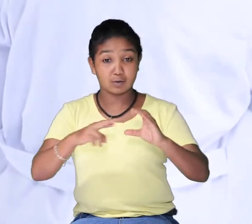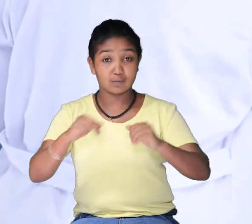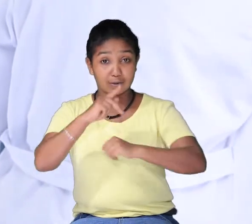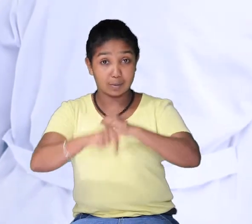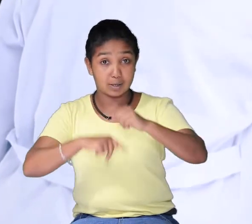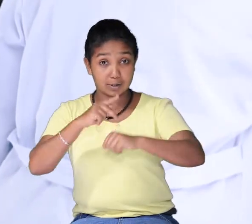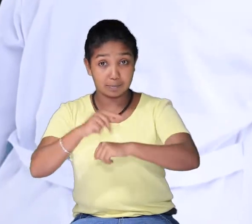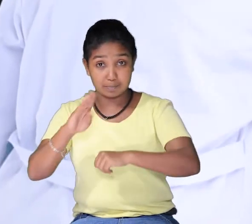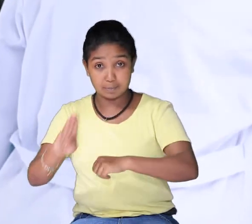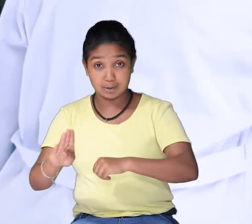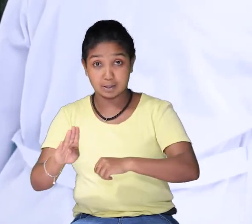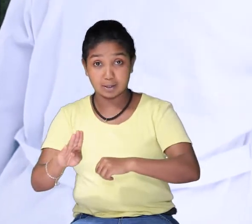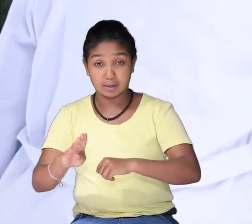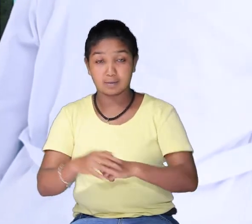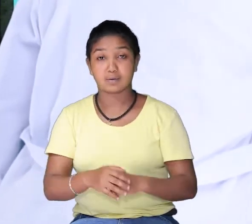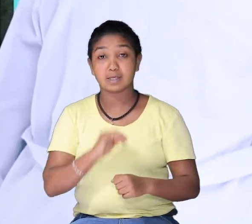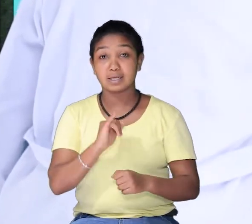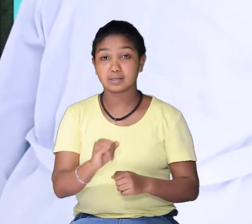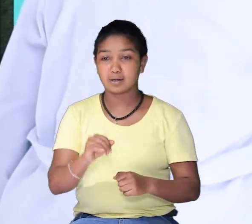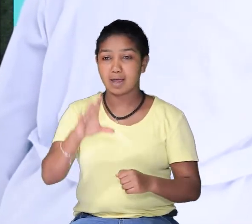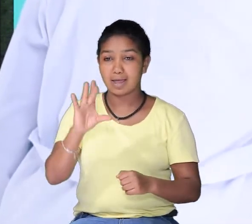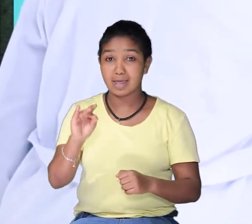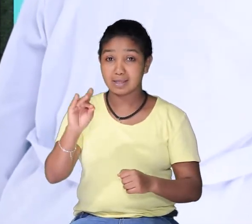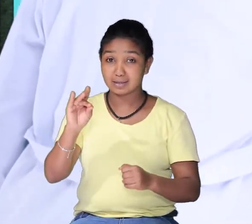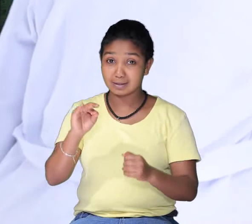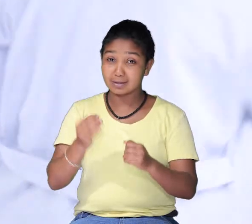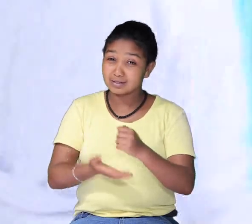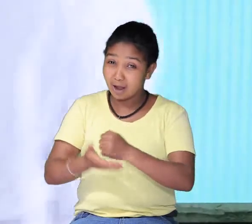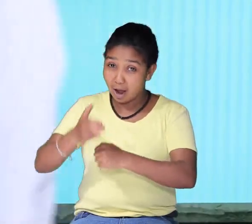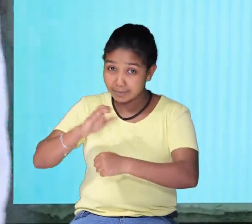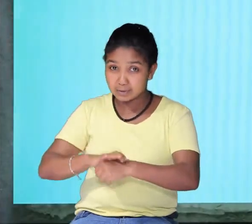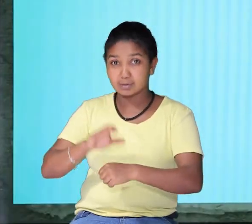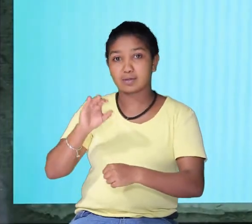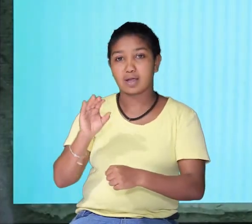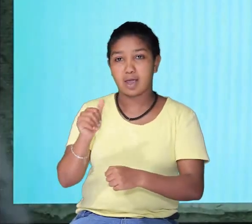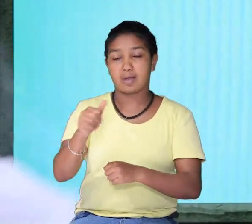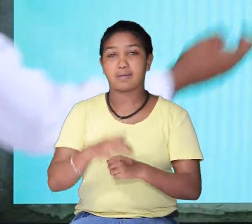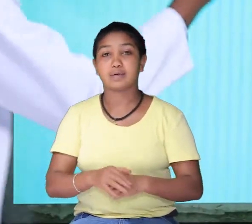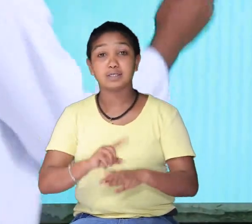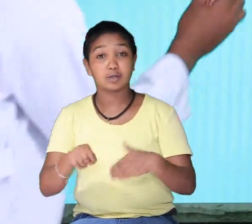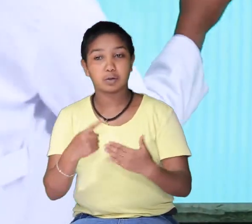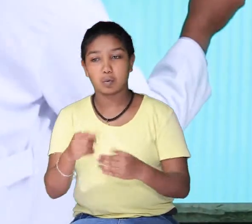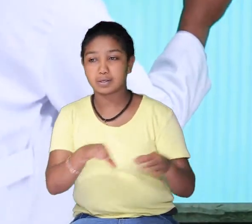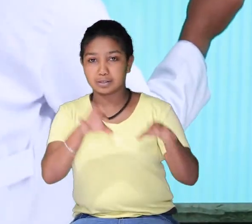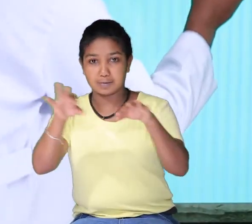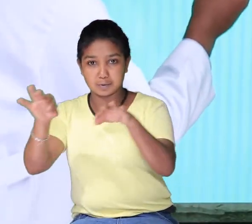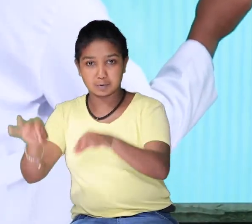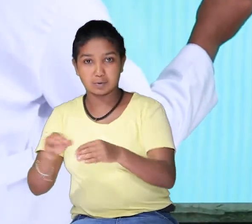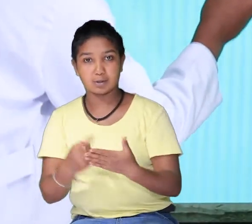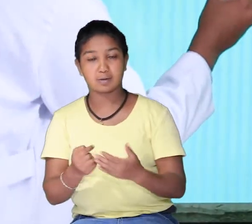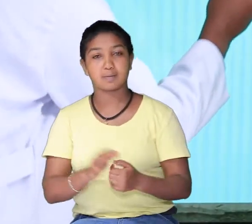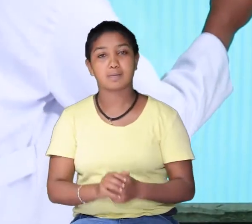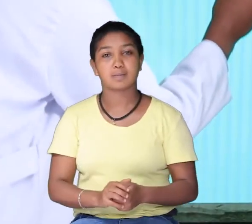at point B, at location B, is 8 times the radius at point A. So you can substitute